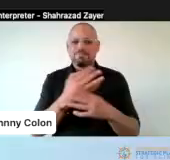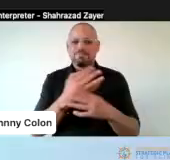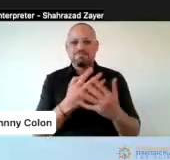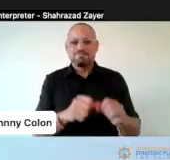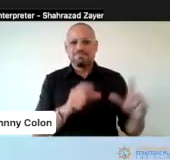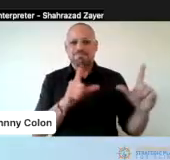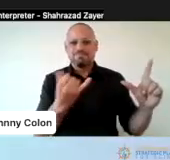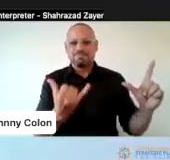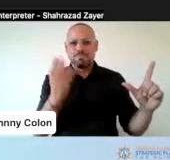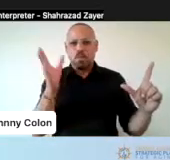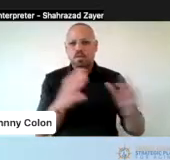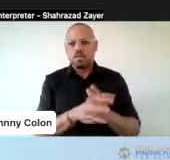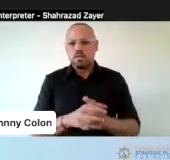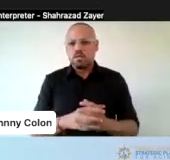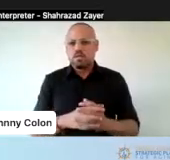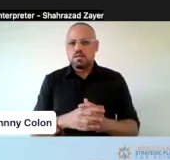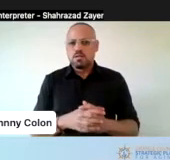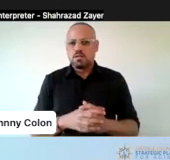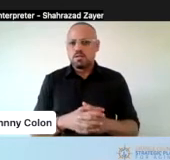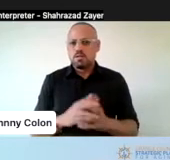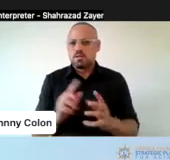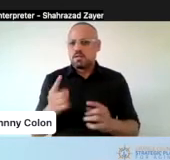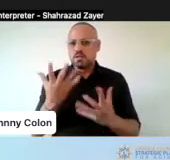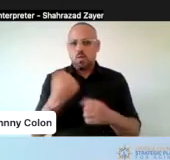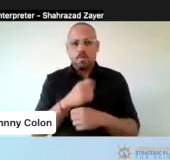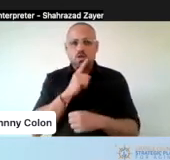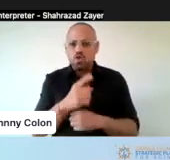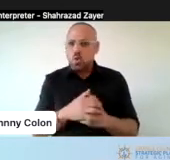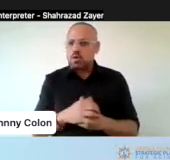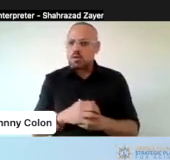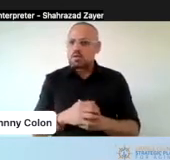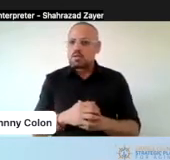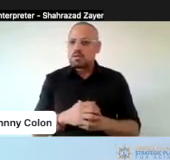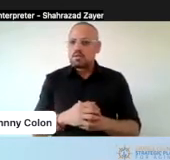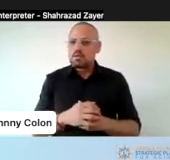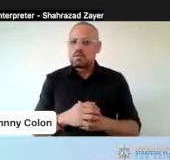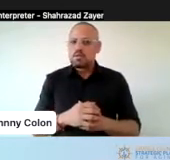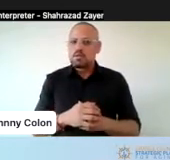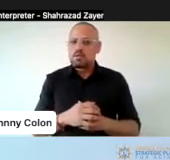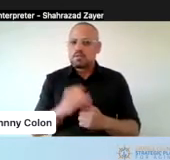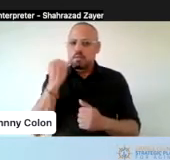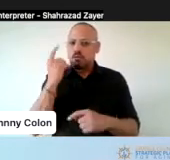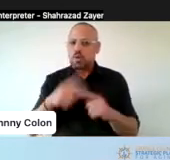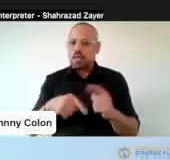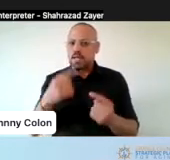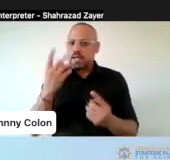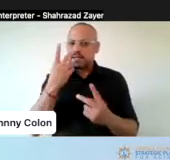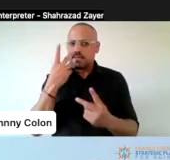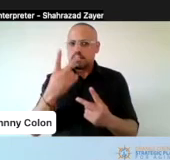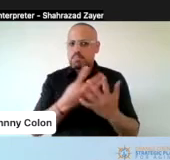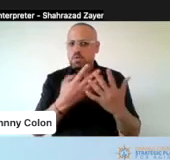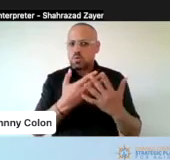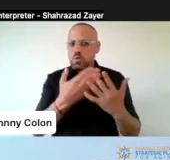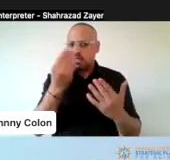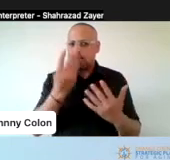now. And I just want to make sure if you cannot see my screen, perhaps somebody can let